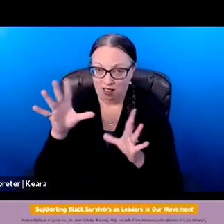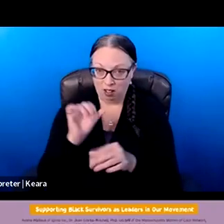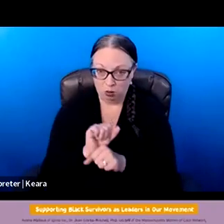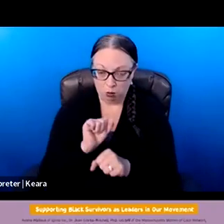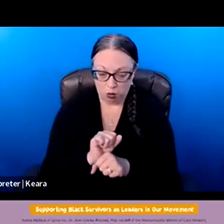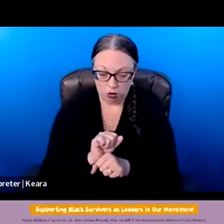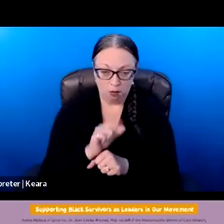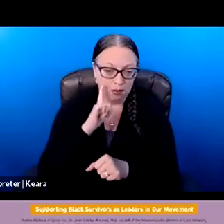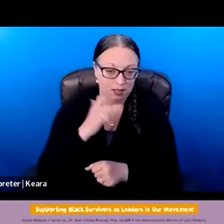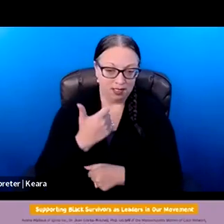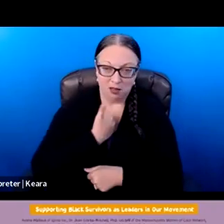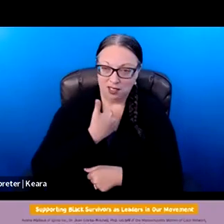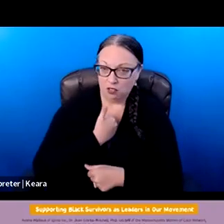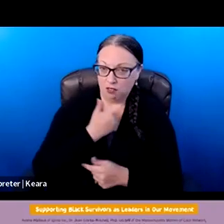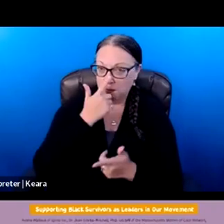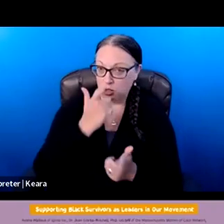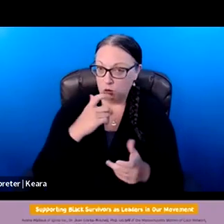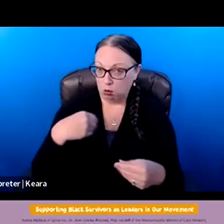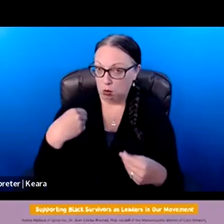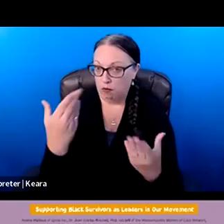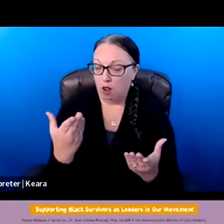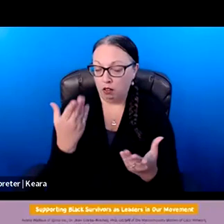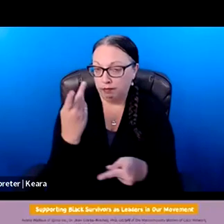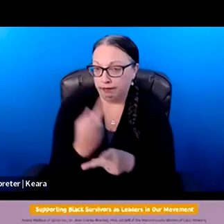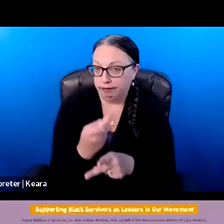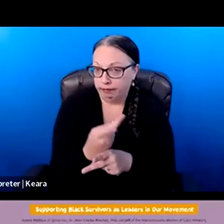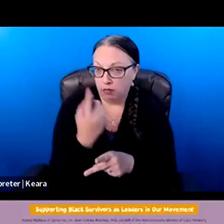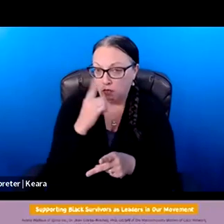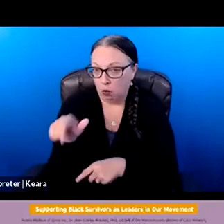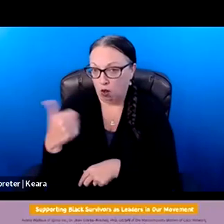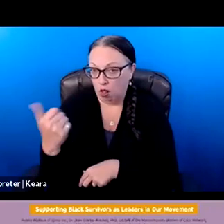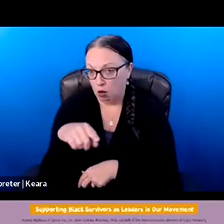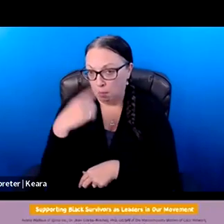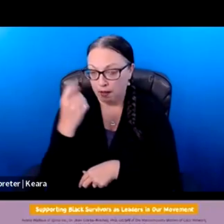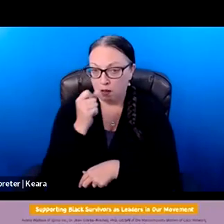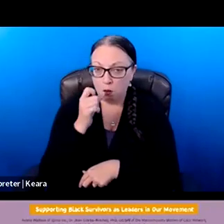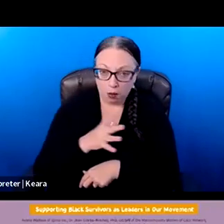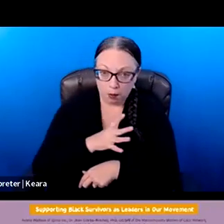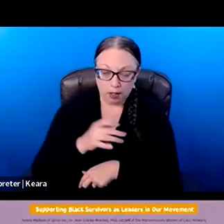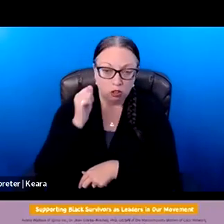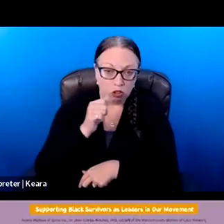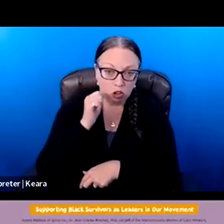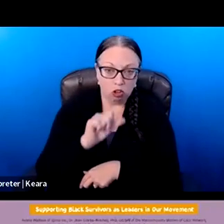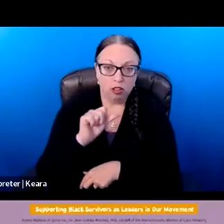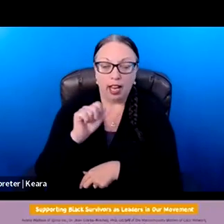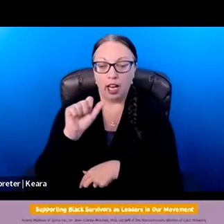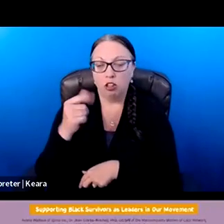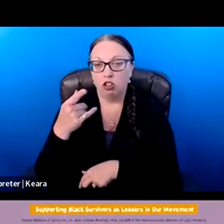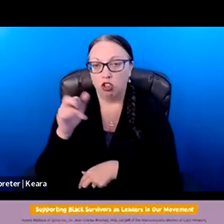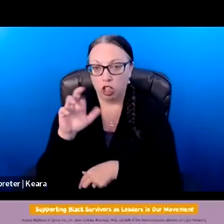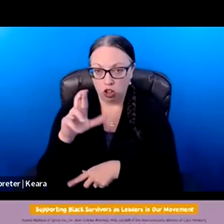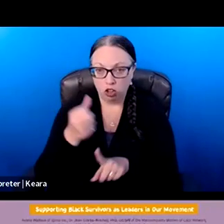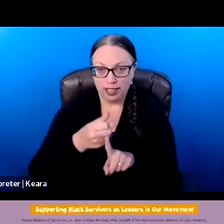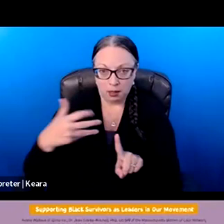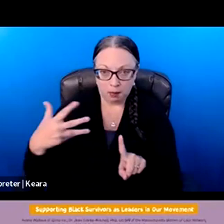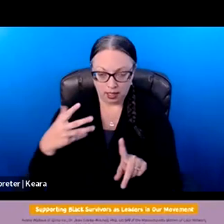just interested in providing respite for other Black women, girls, and gender expansive folks who experience violence, because